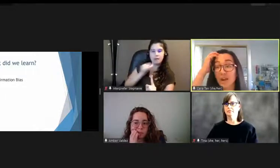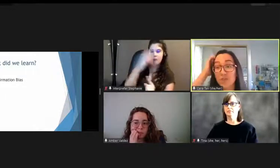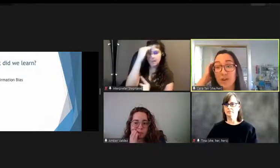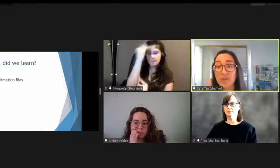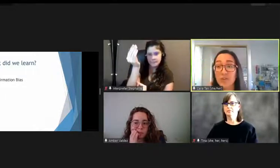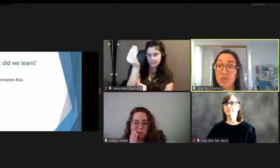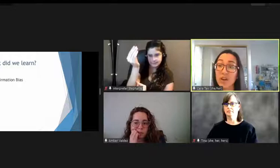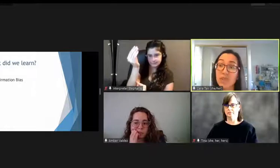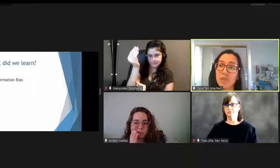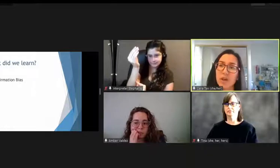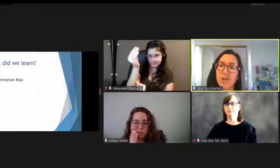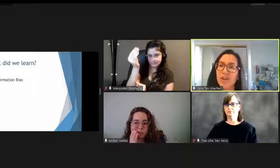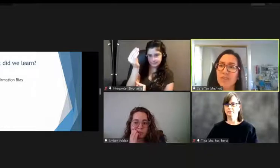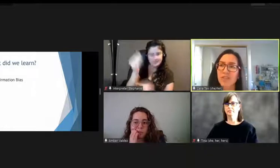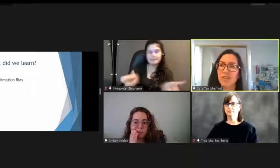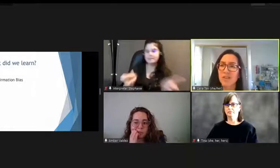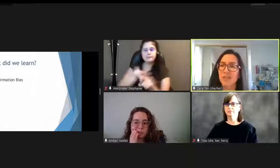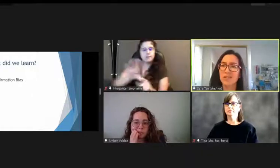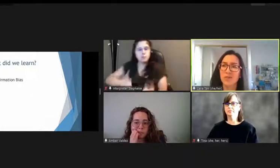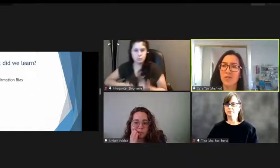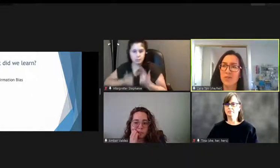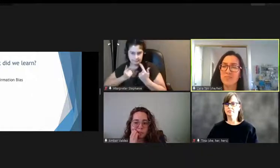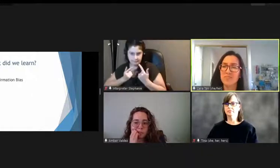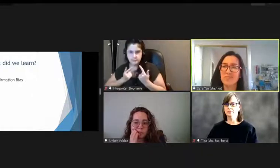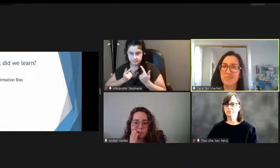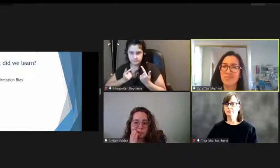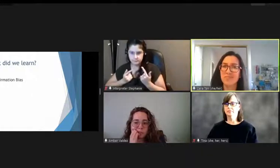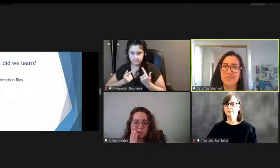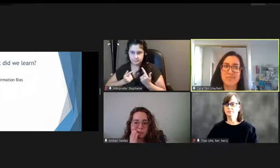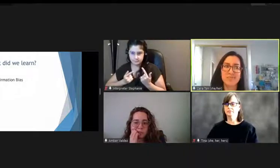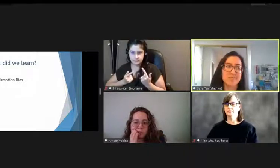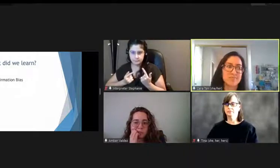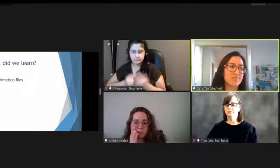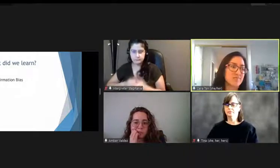every aspect of your life, whether it's, you know,